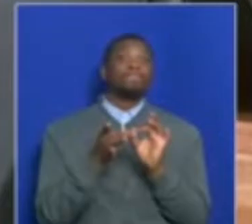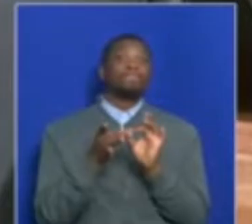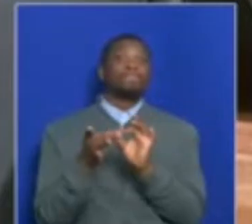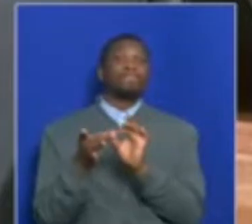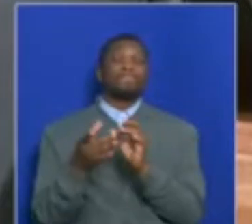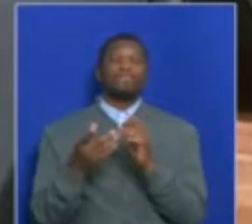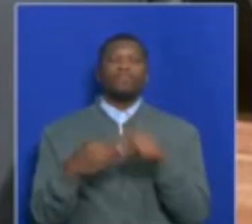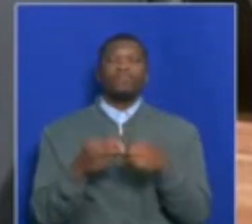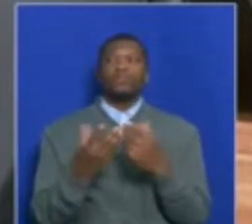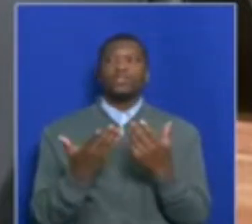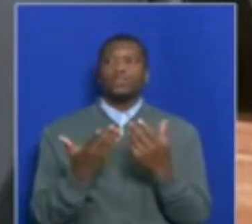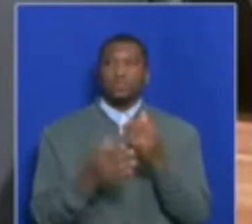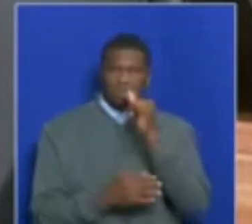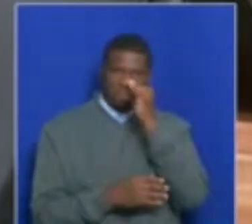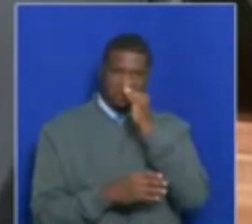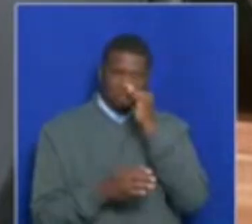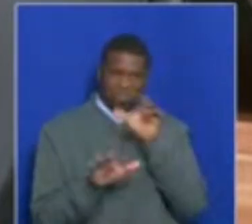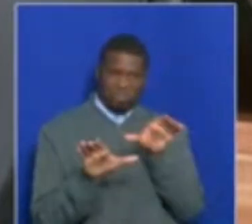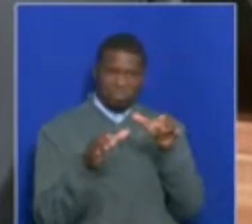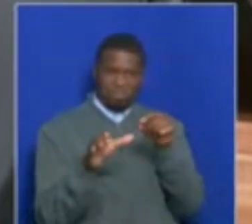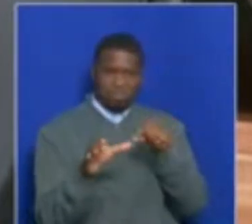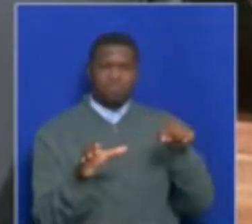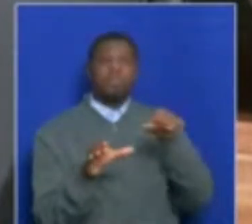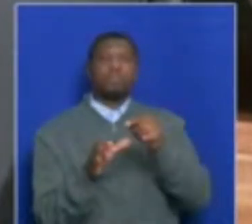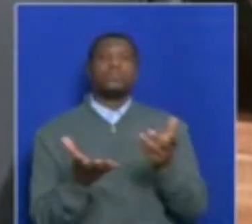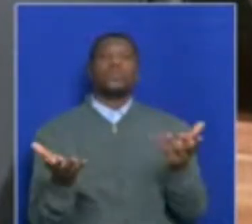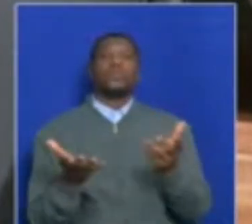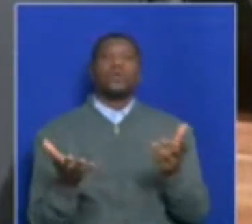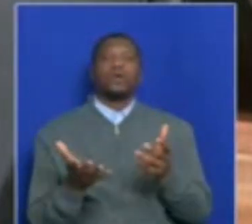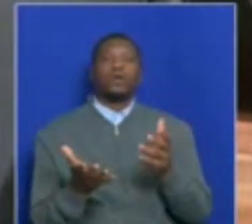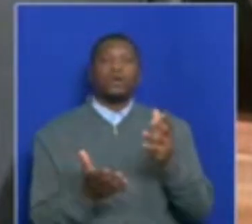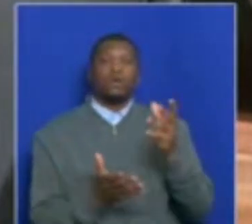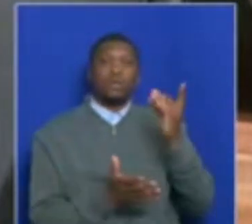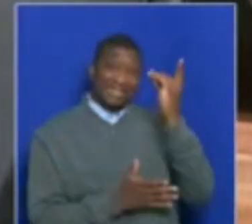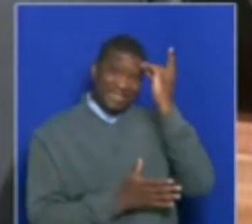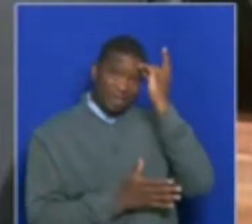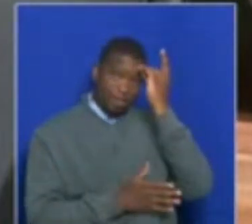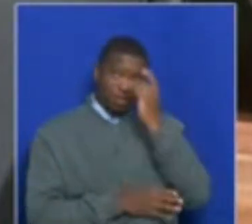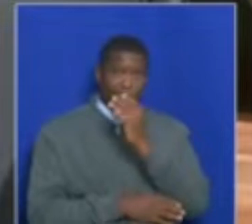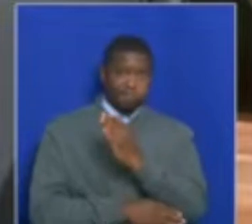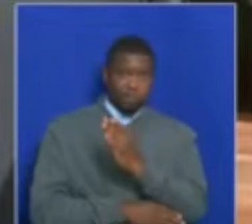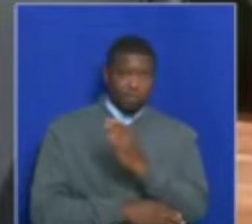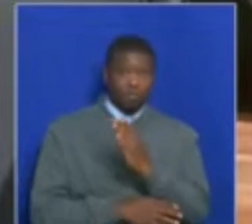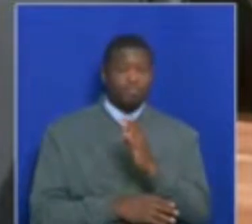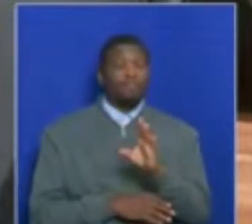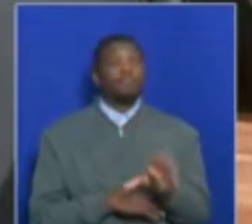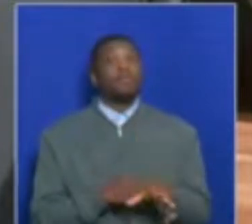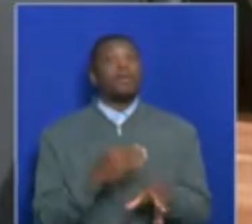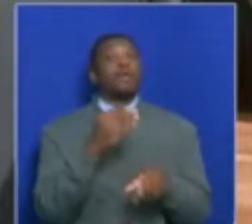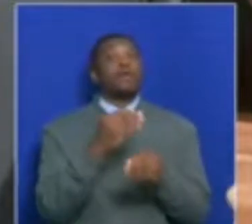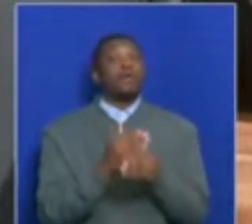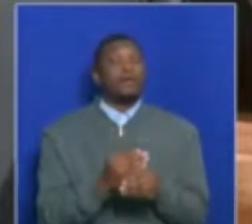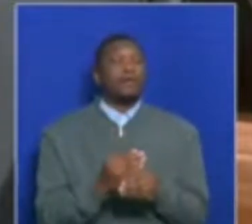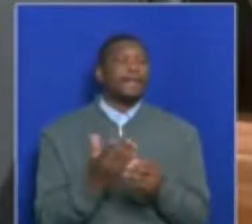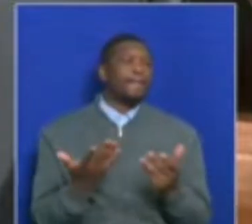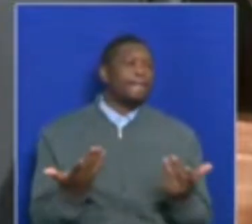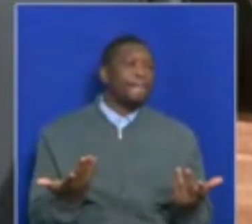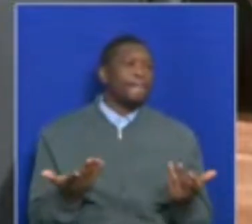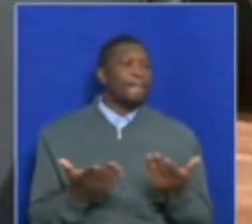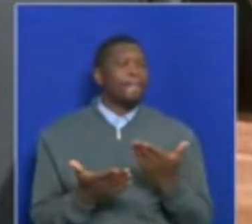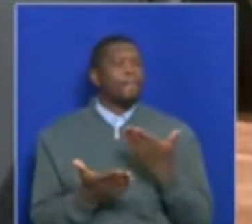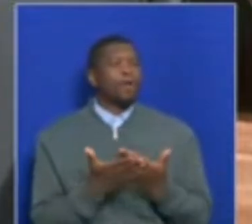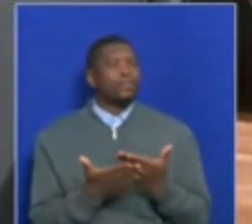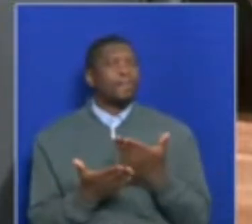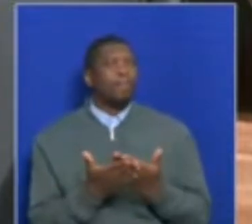Greater Durban area and the possible police involvement in